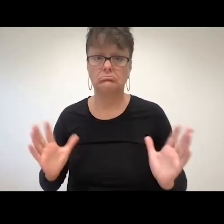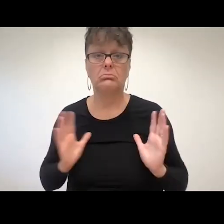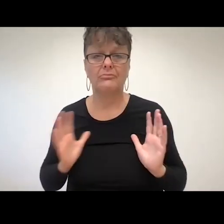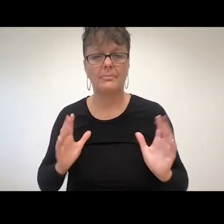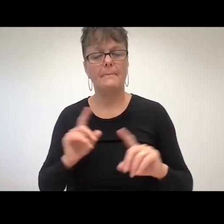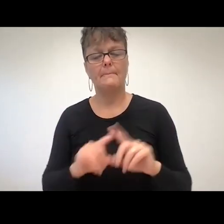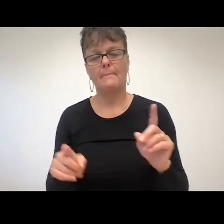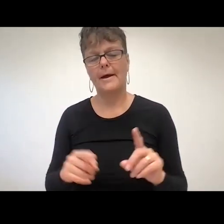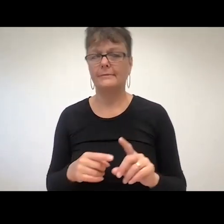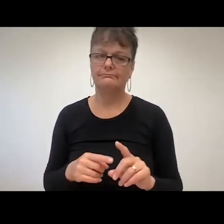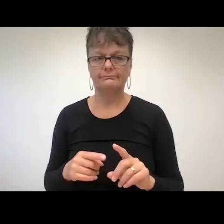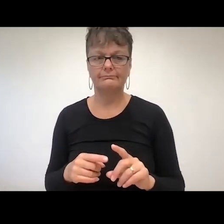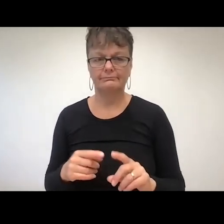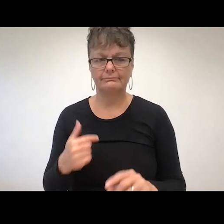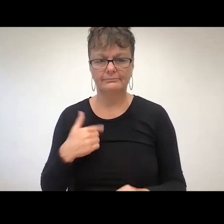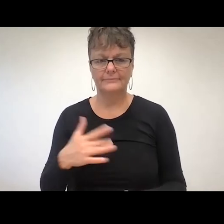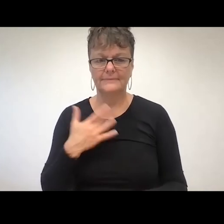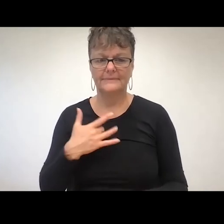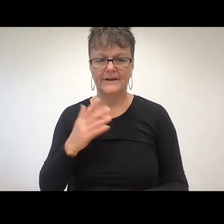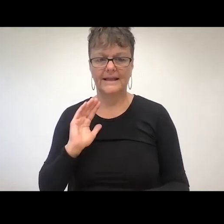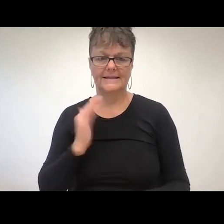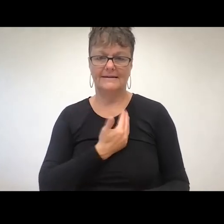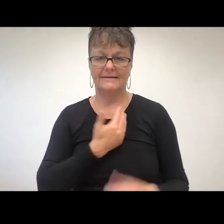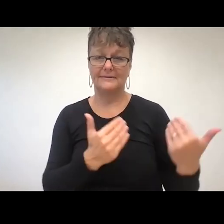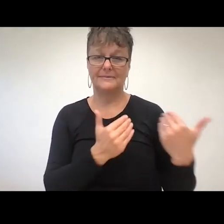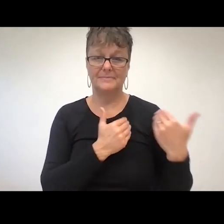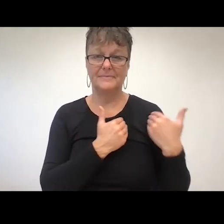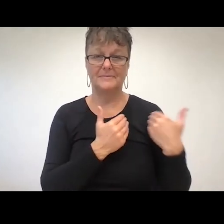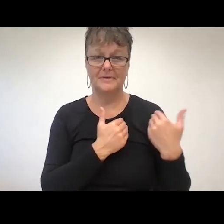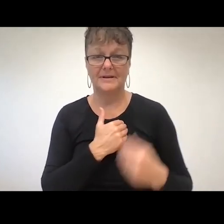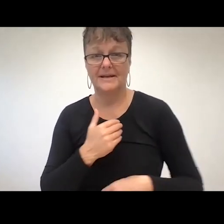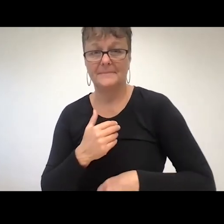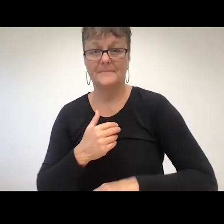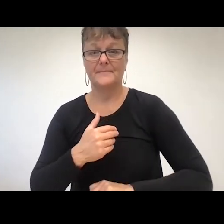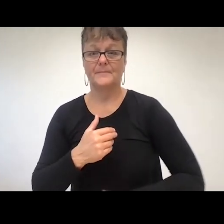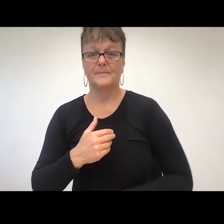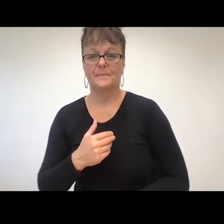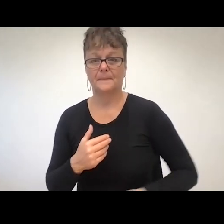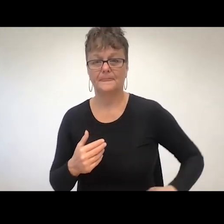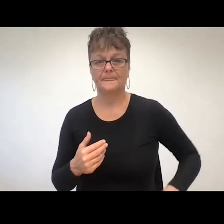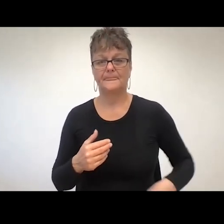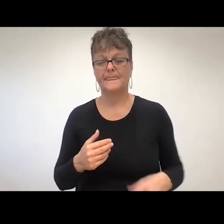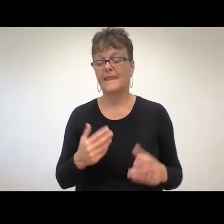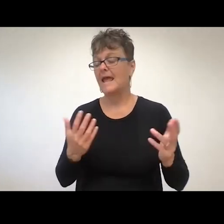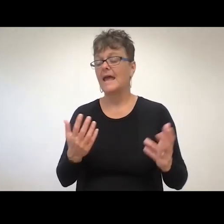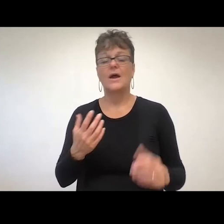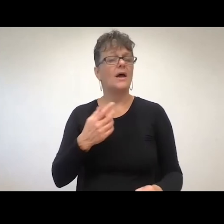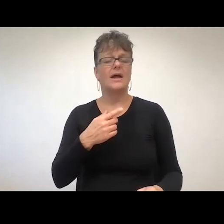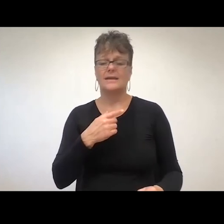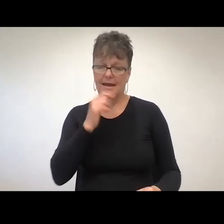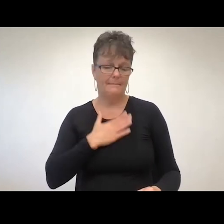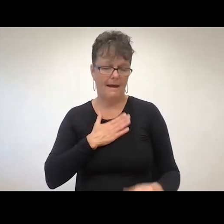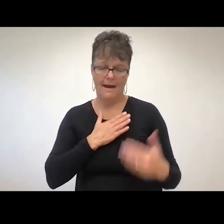even go so far as to say we have a responsibility to the students in our classes to not be their best friends, not be their counselor,